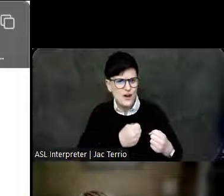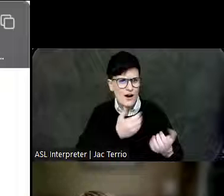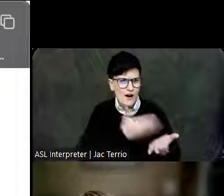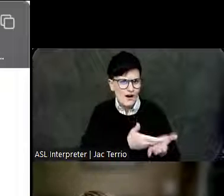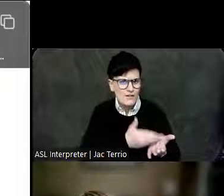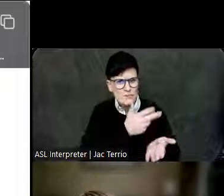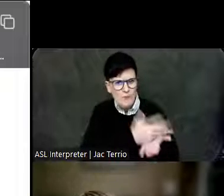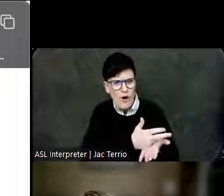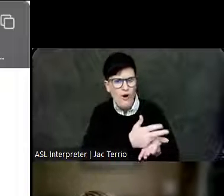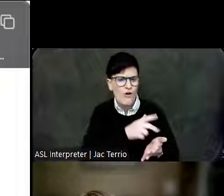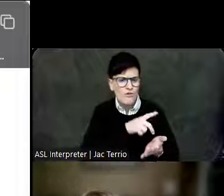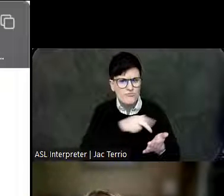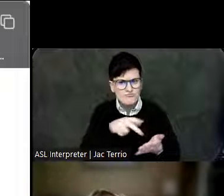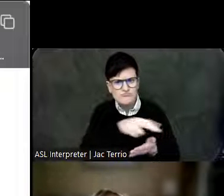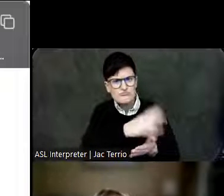Um,